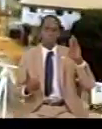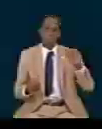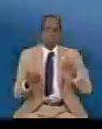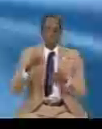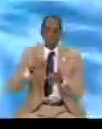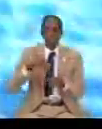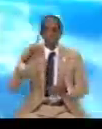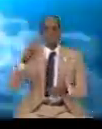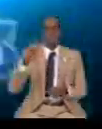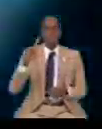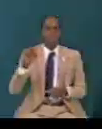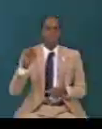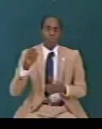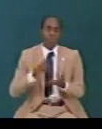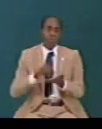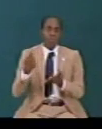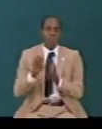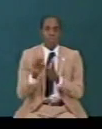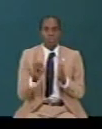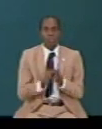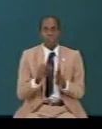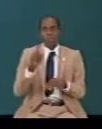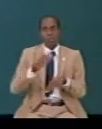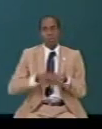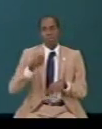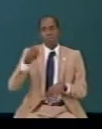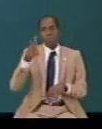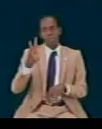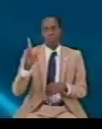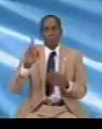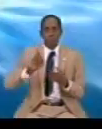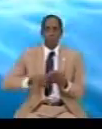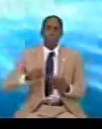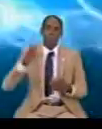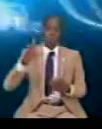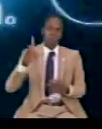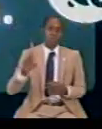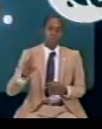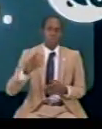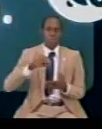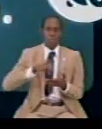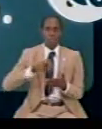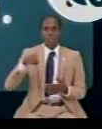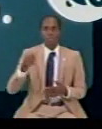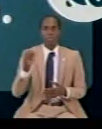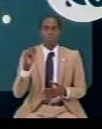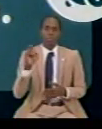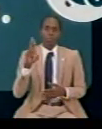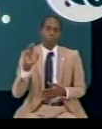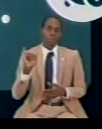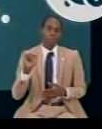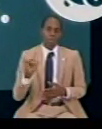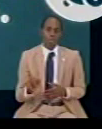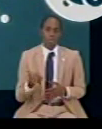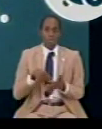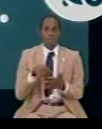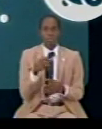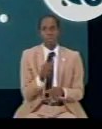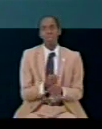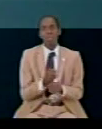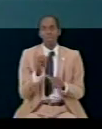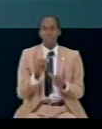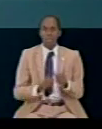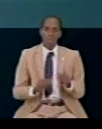Nigeria, January 26th to 31st, 2023. 1600 hours GMT daily and global Sunday